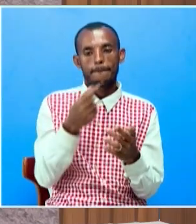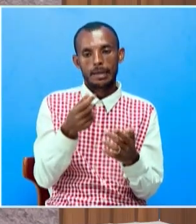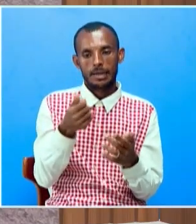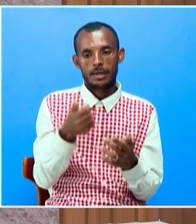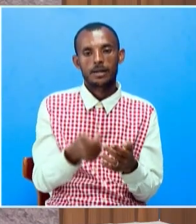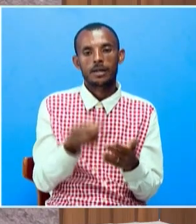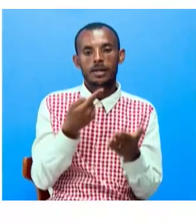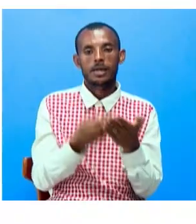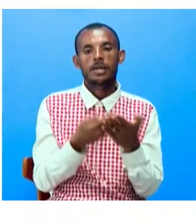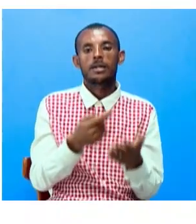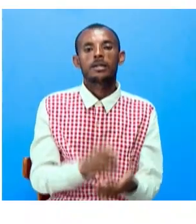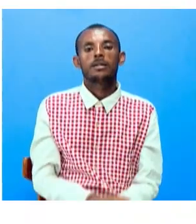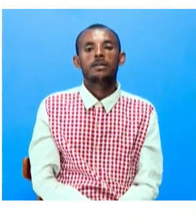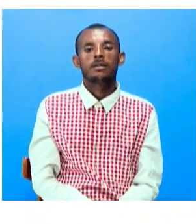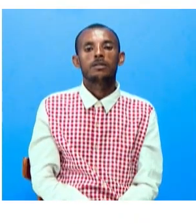it is